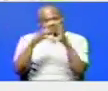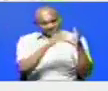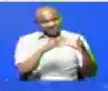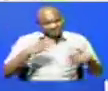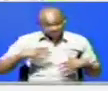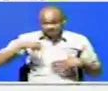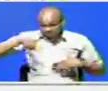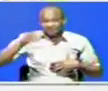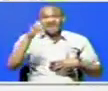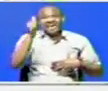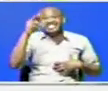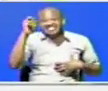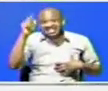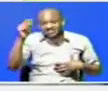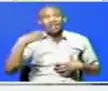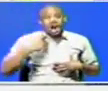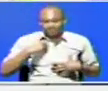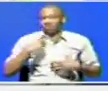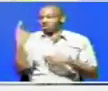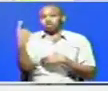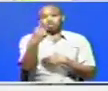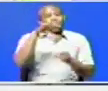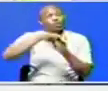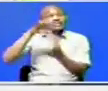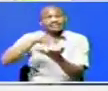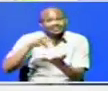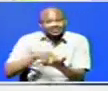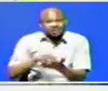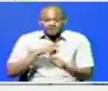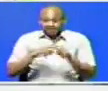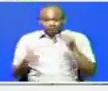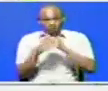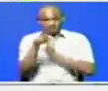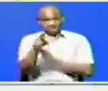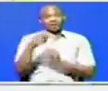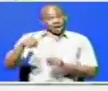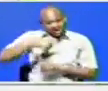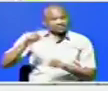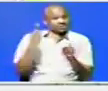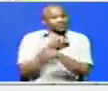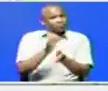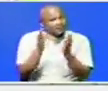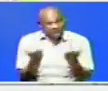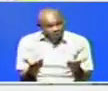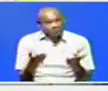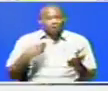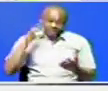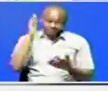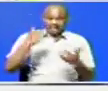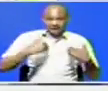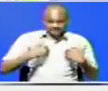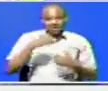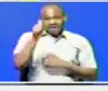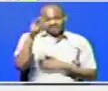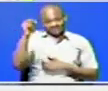candidates, have agents in each of the polling stations. But in addition to that, what we are doing differently now is that we will have